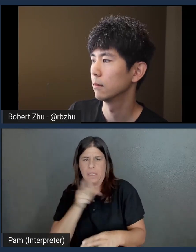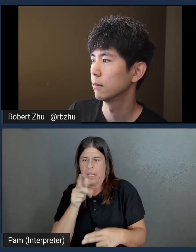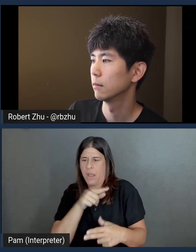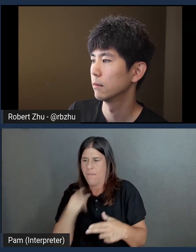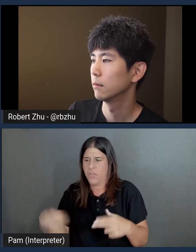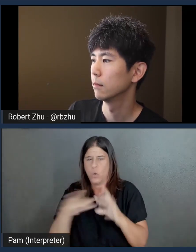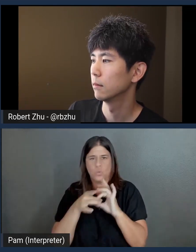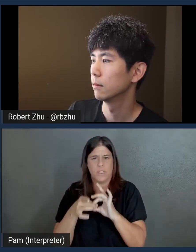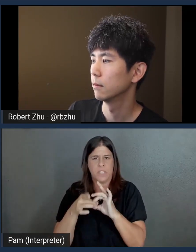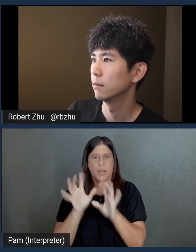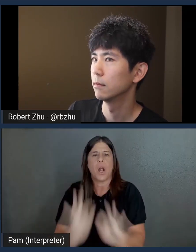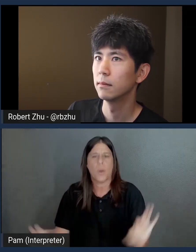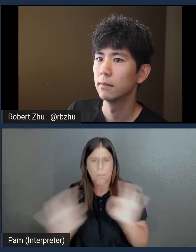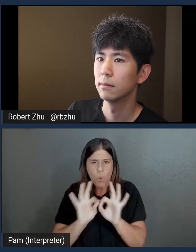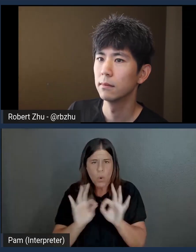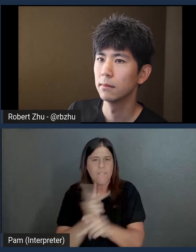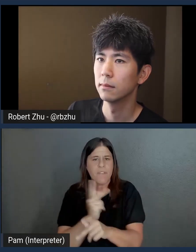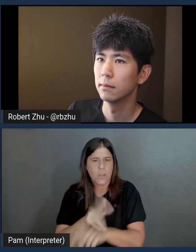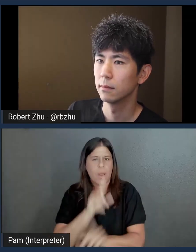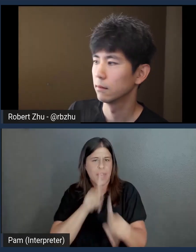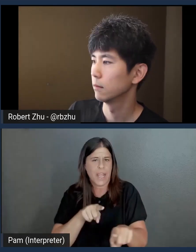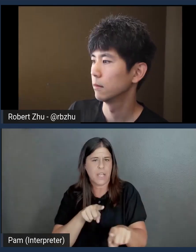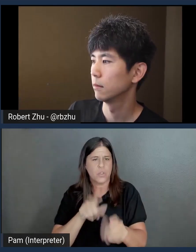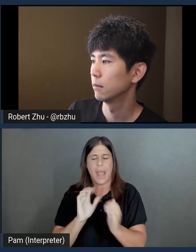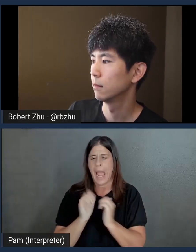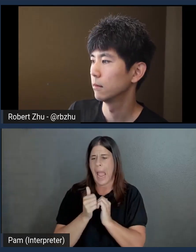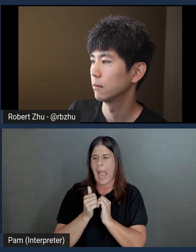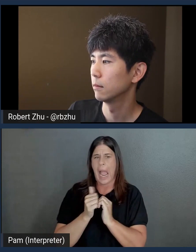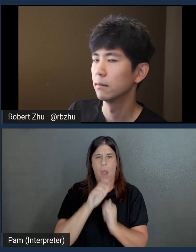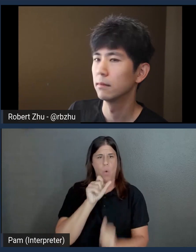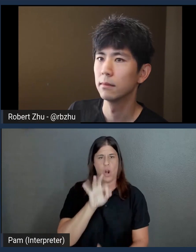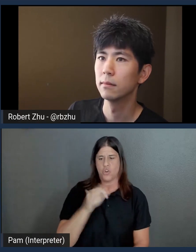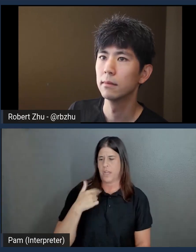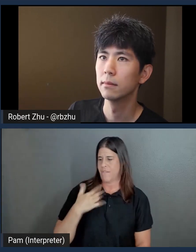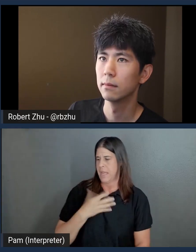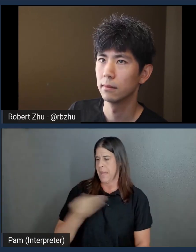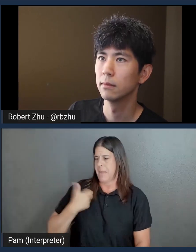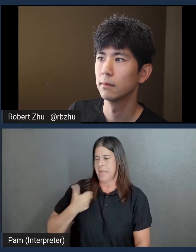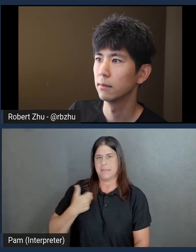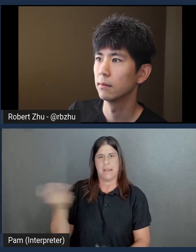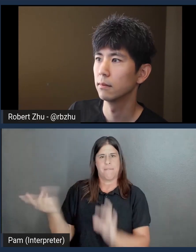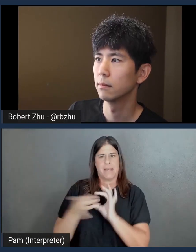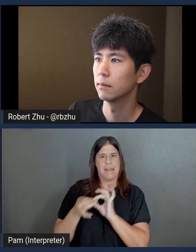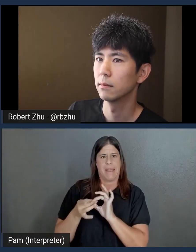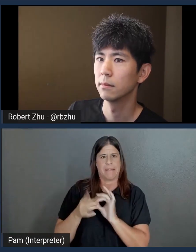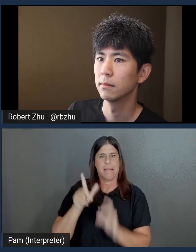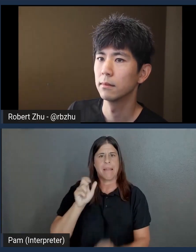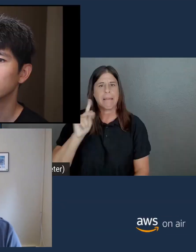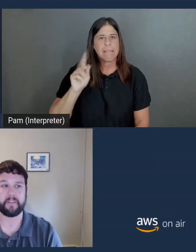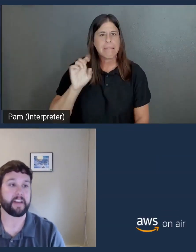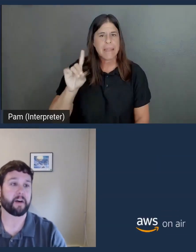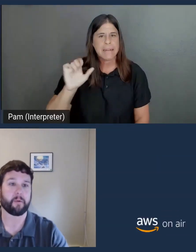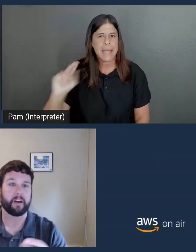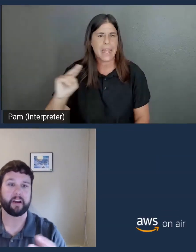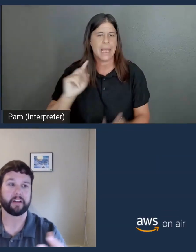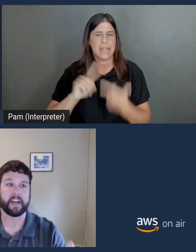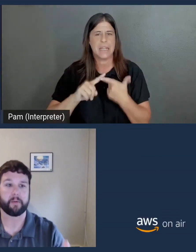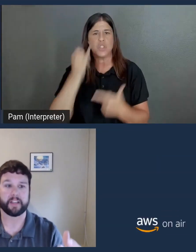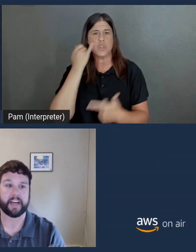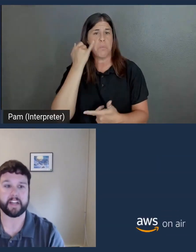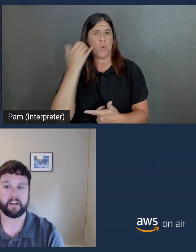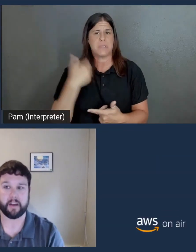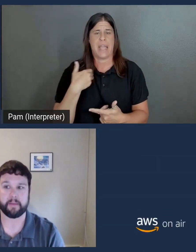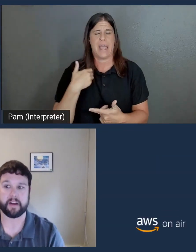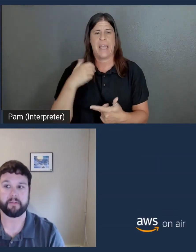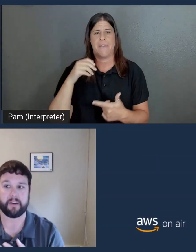really key to finding the answers to it. How are Jeff and I connected on something like LinkedIn? If I have a